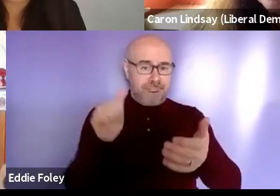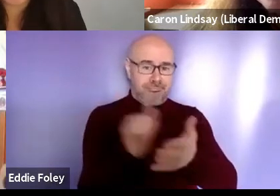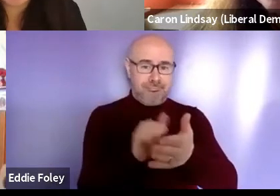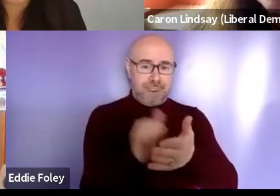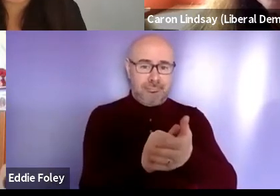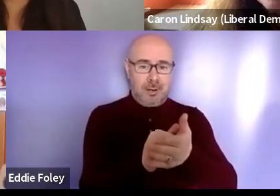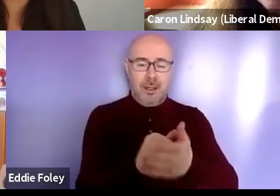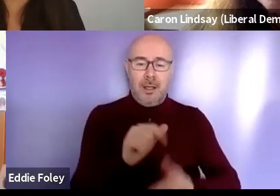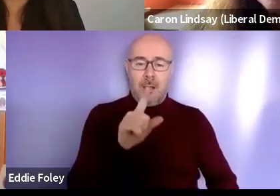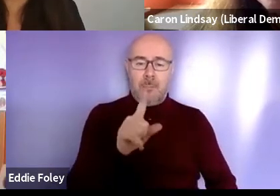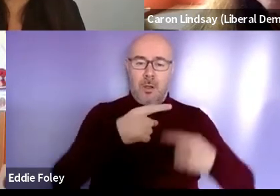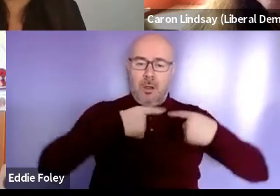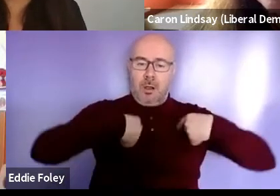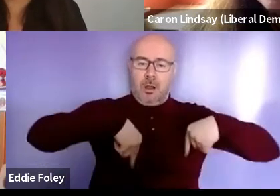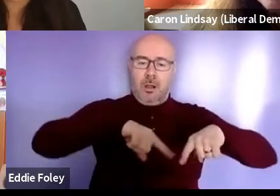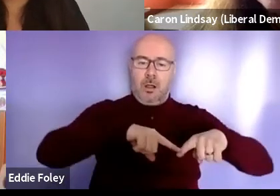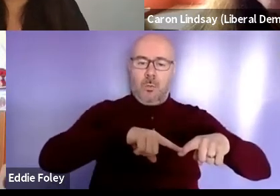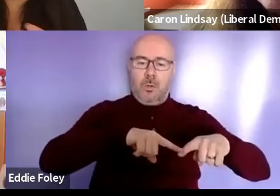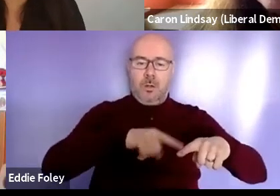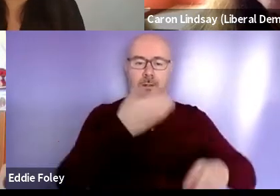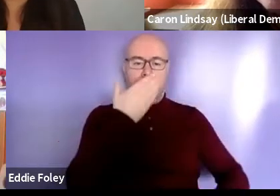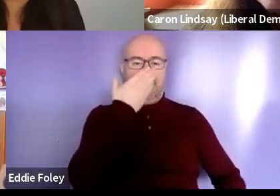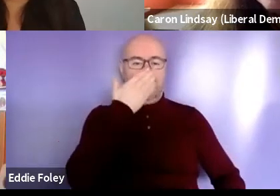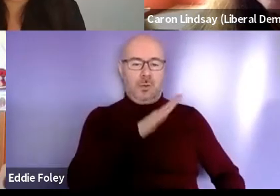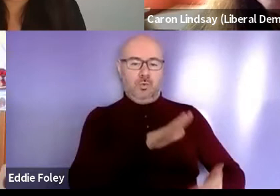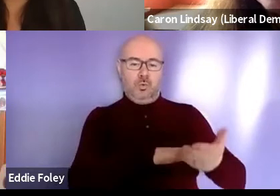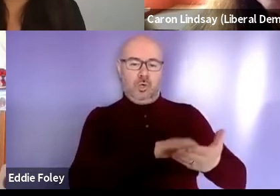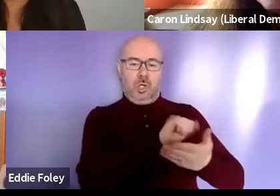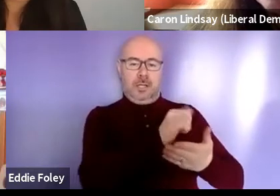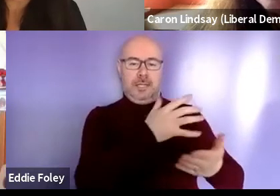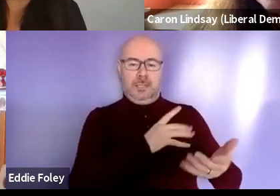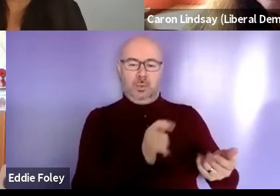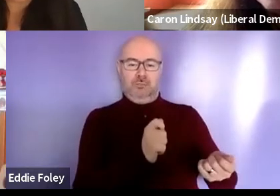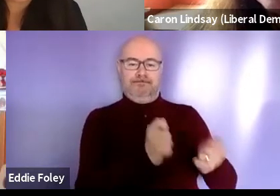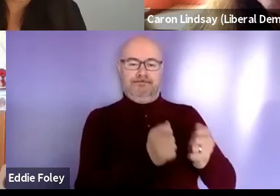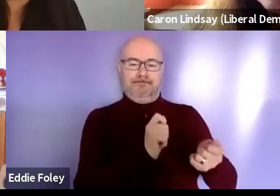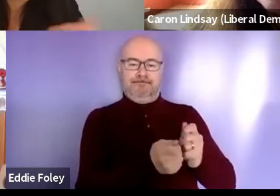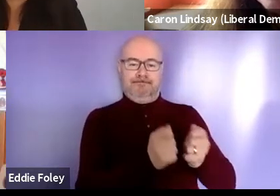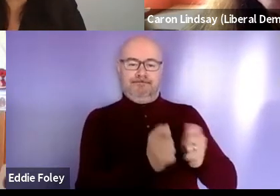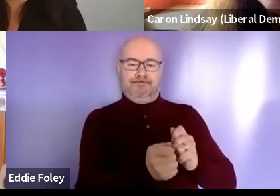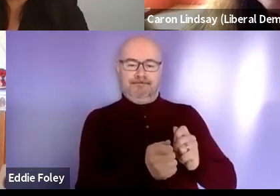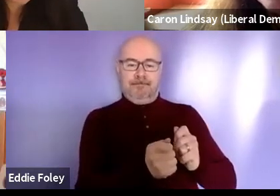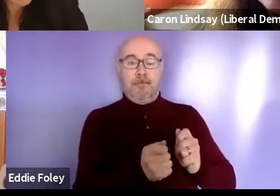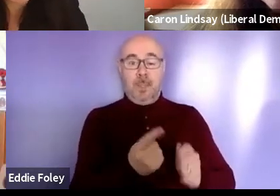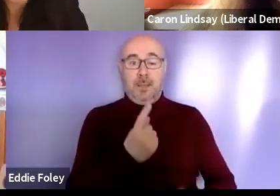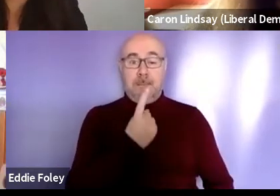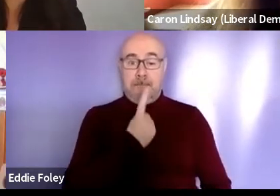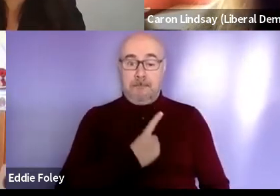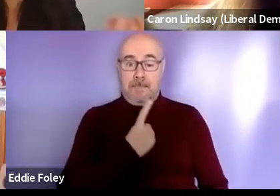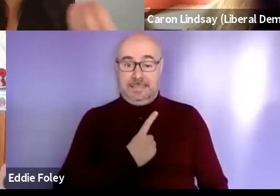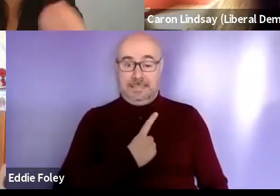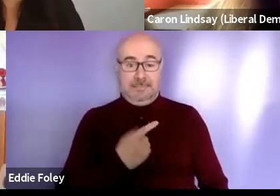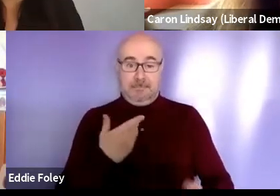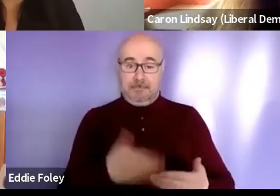of politics, and we do reward presenteeism. So I've been a local councillor, like I know Emma's a